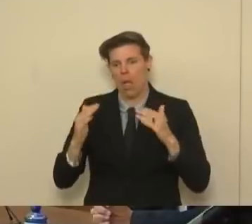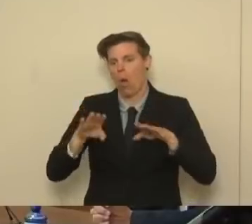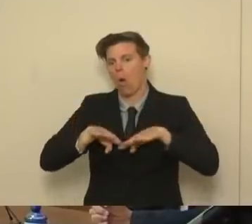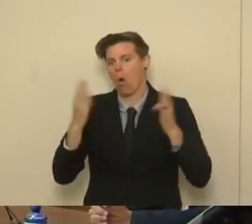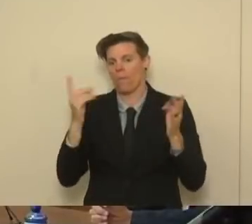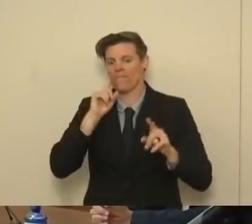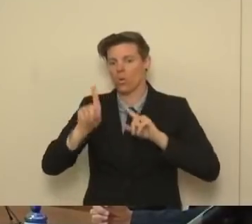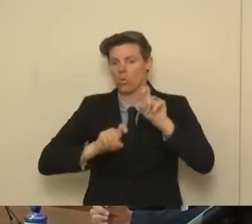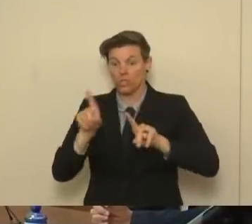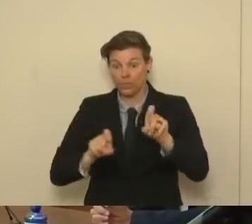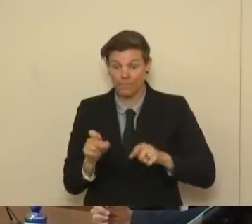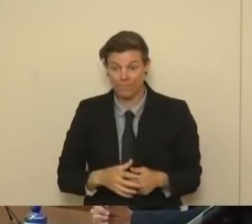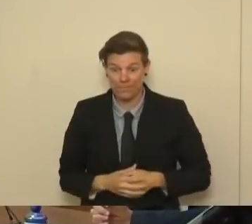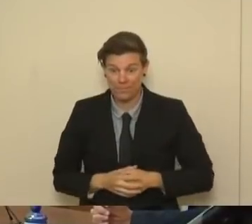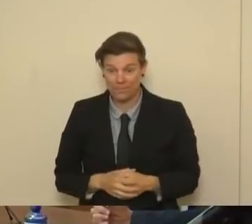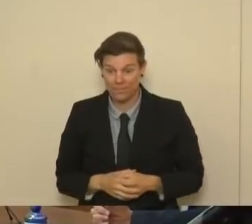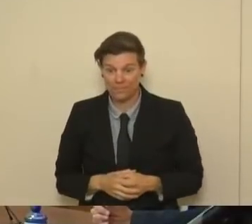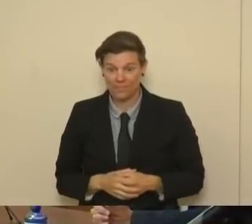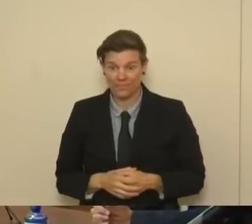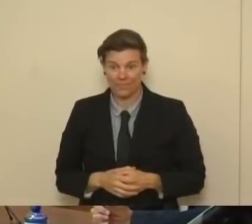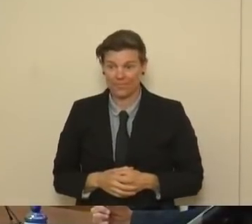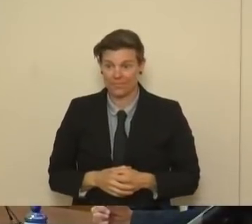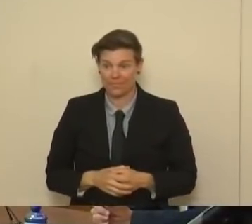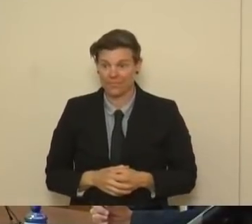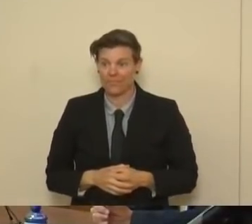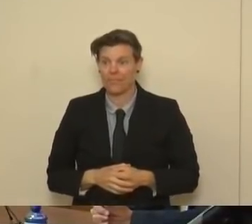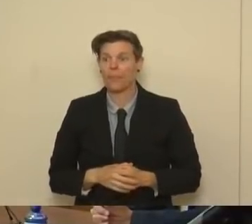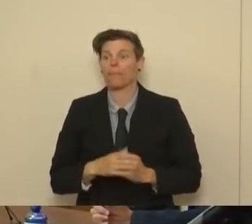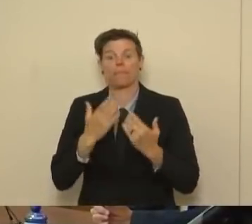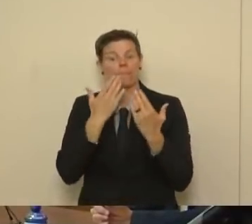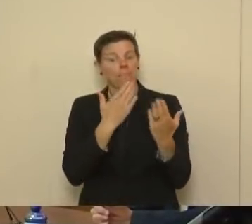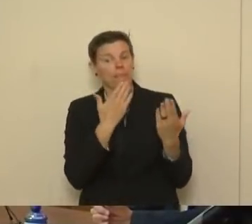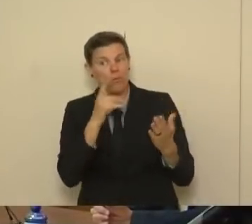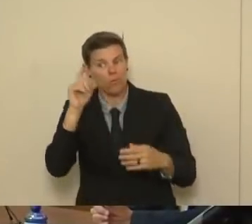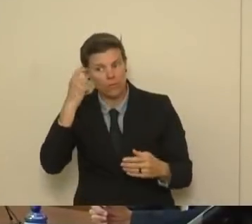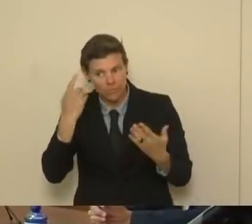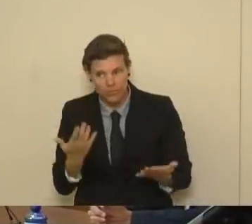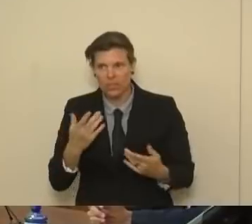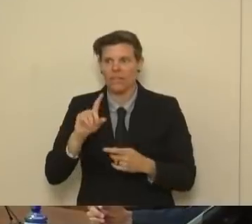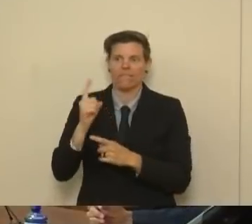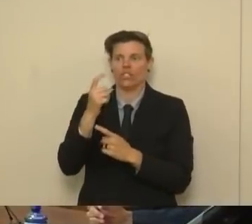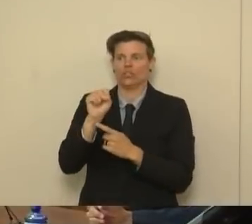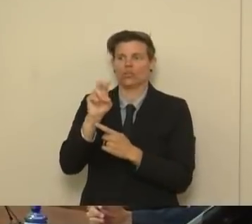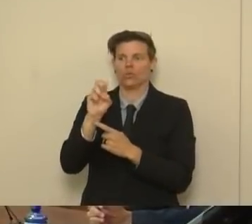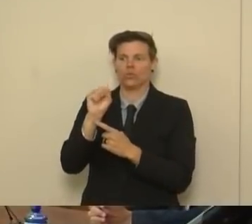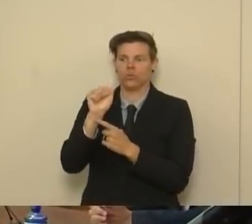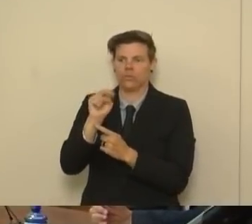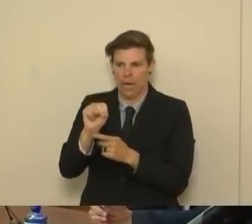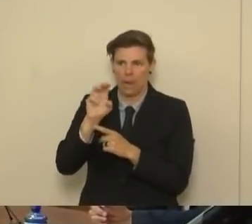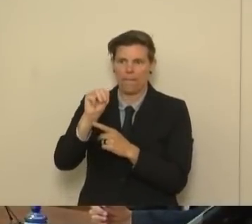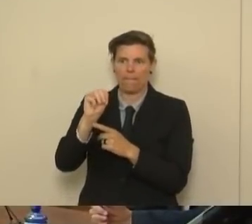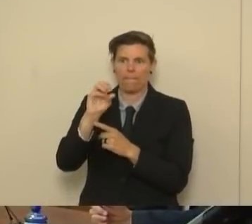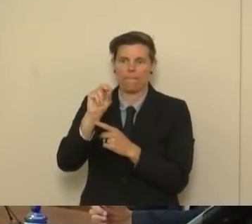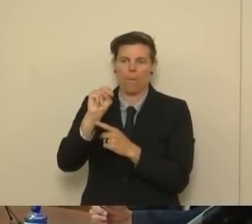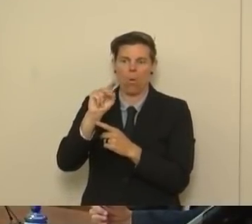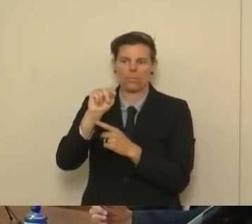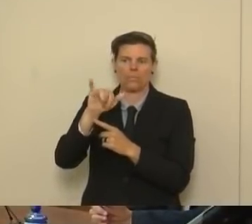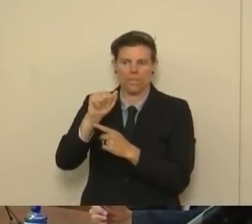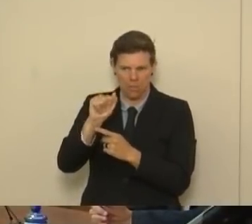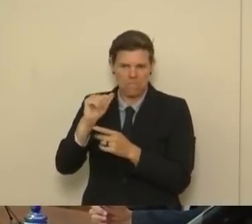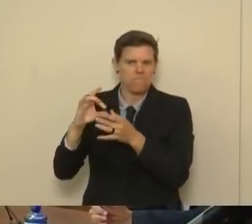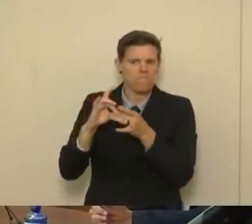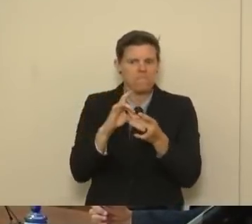Thank you, Governor. First, I'm going to go to Susan Montoya with the AP. Susan, you are unmuted. Go right ahead and ask your question.